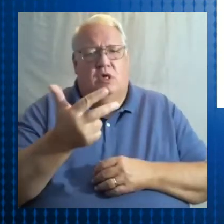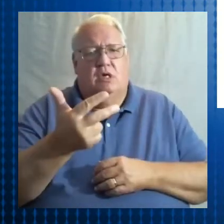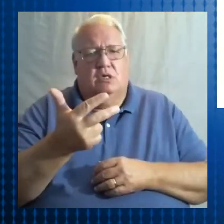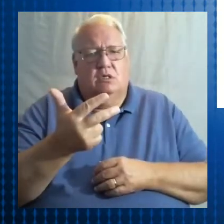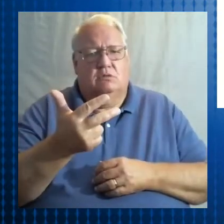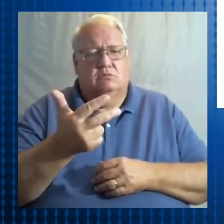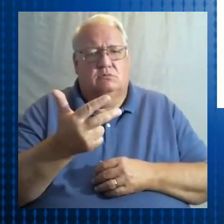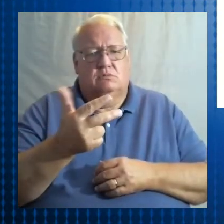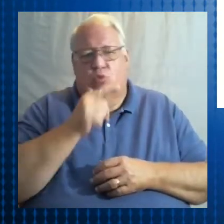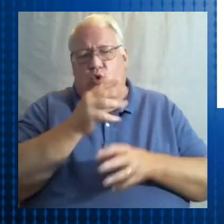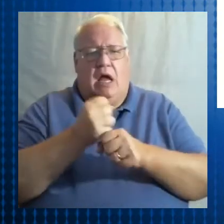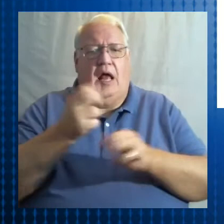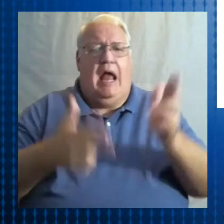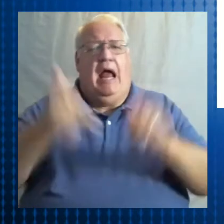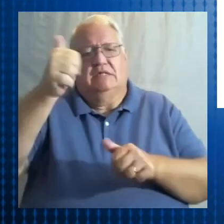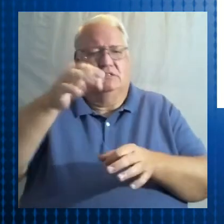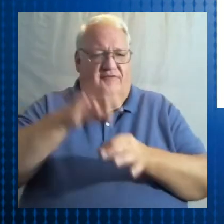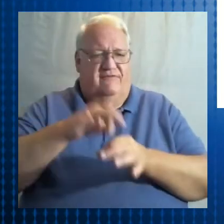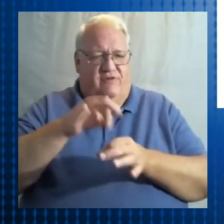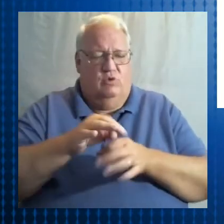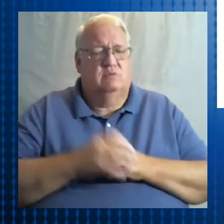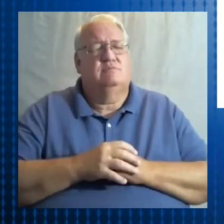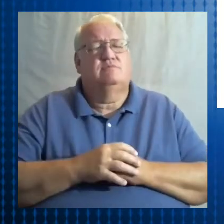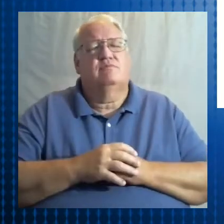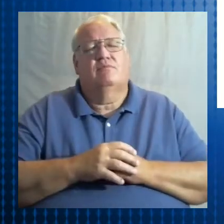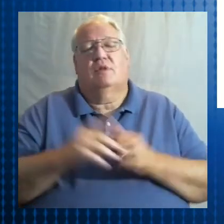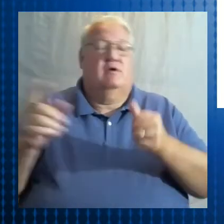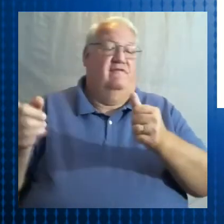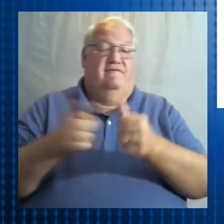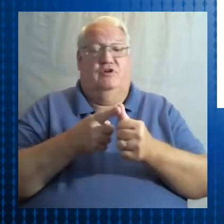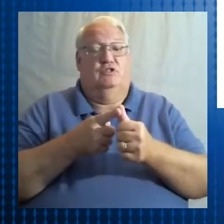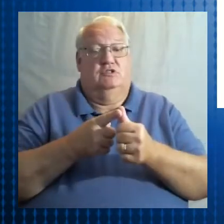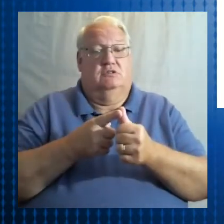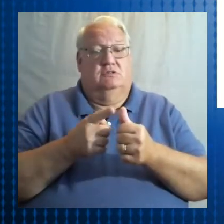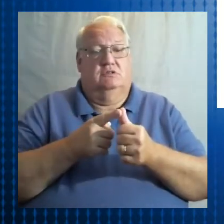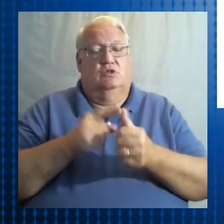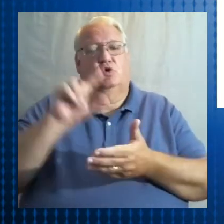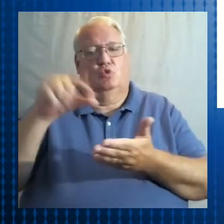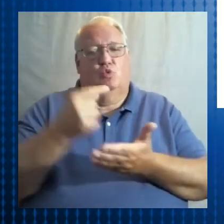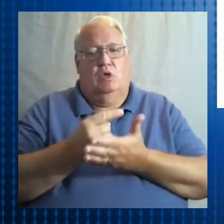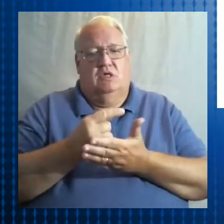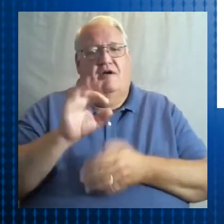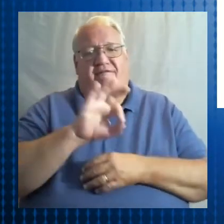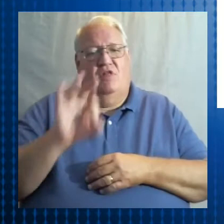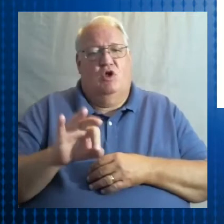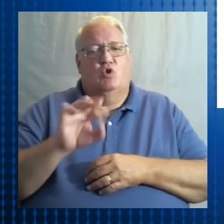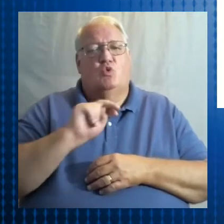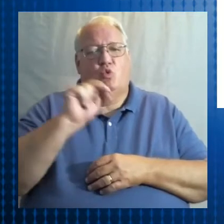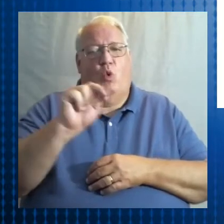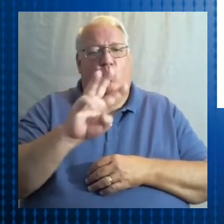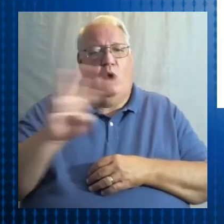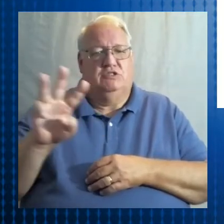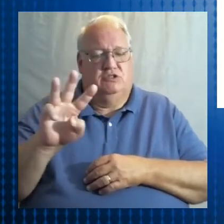the highest votes. Our first superstar is a graduate of Flint Northwestern